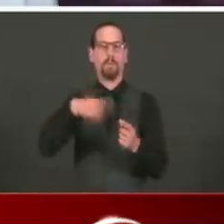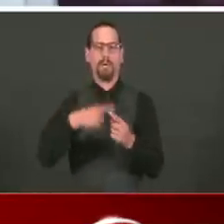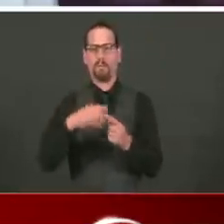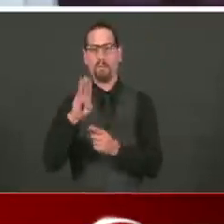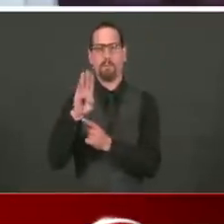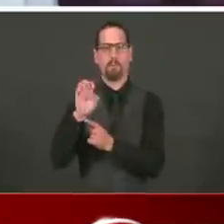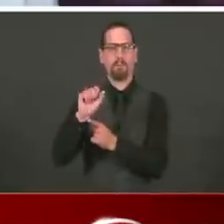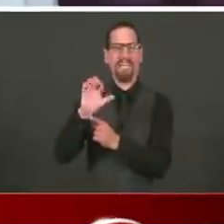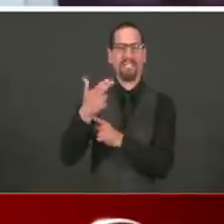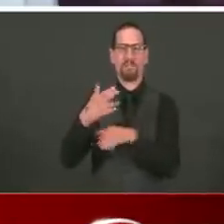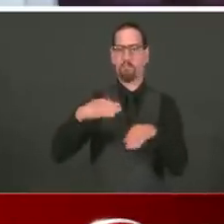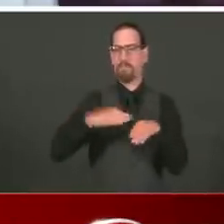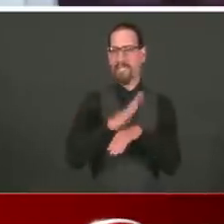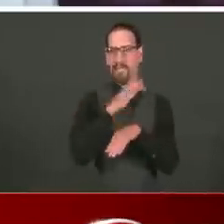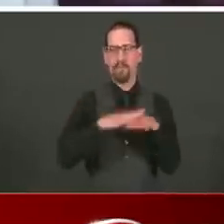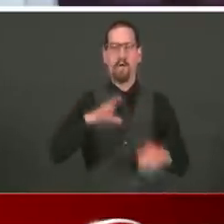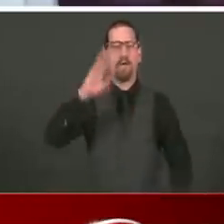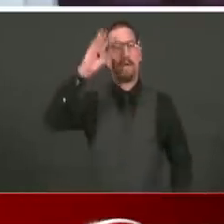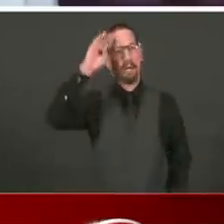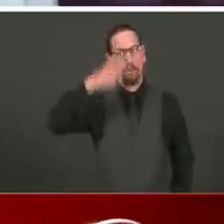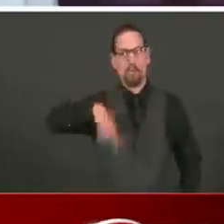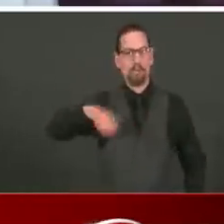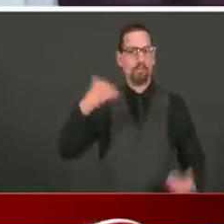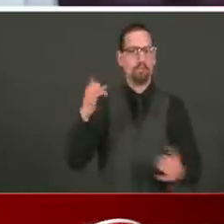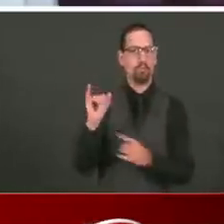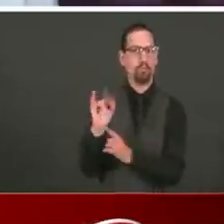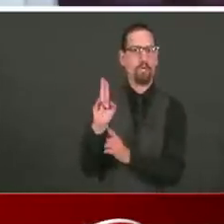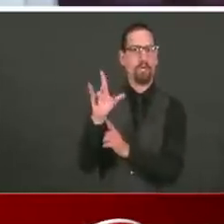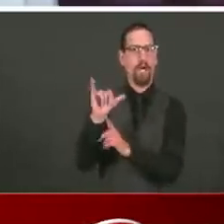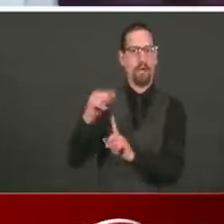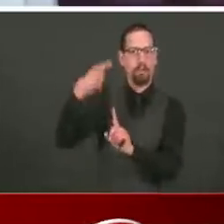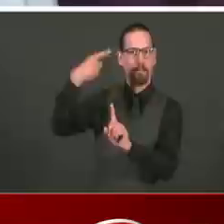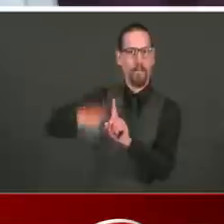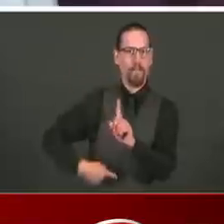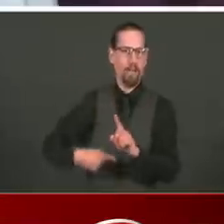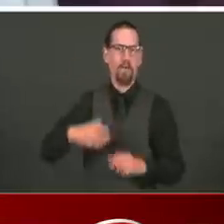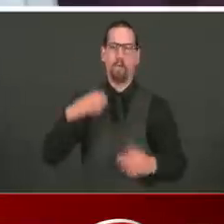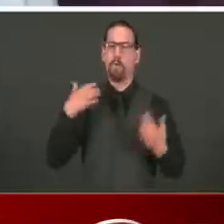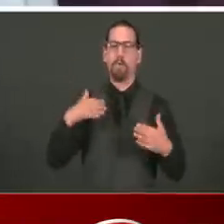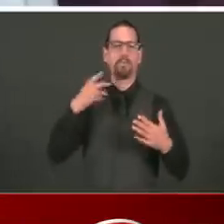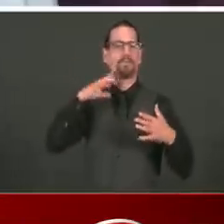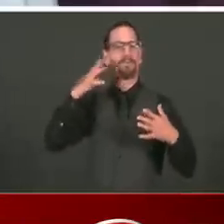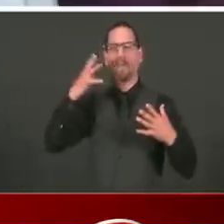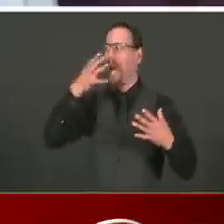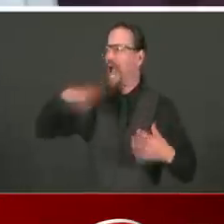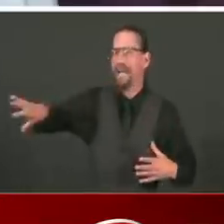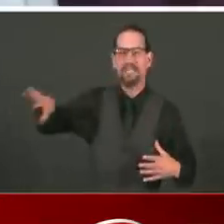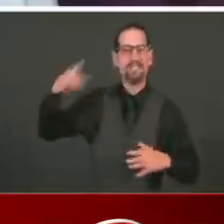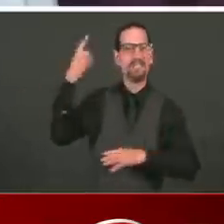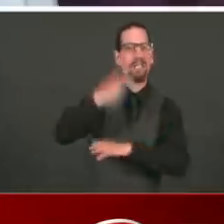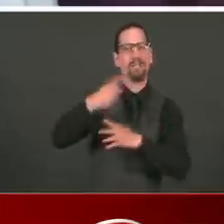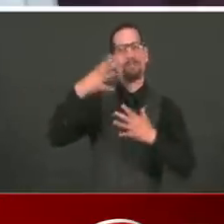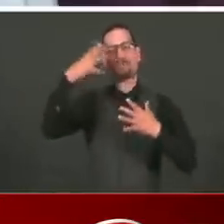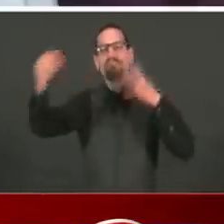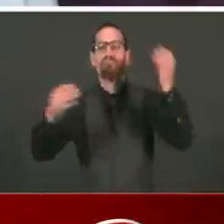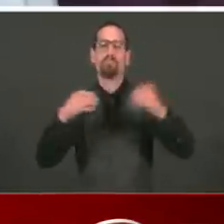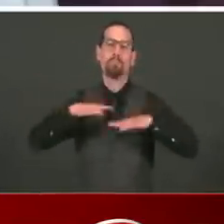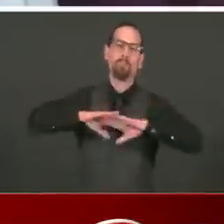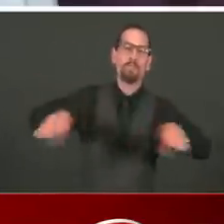mind. It's great to go to the beach. It's a wonderful thing to do. I hope you do it. I hope you enjoy it. I want to keep the beaches open.